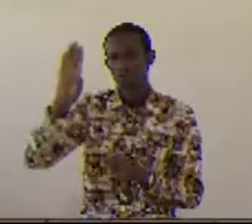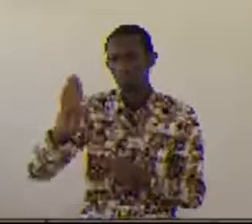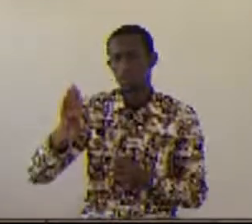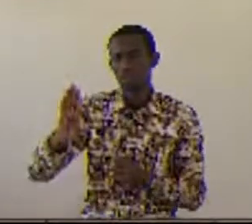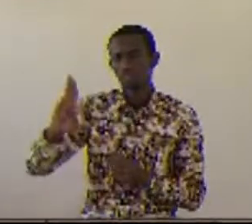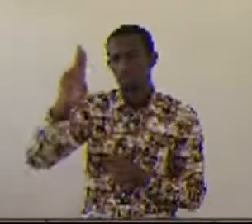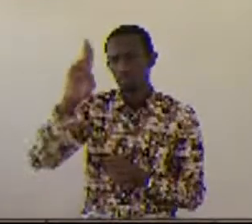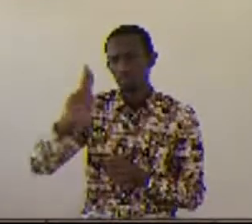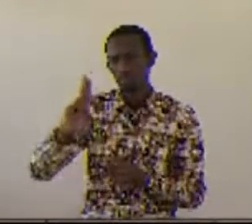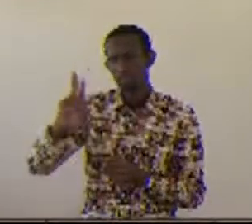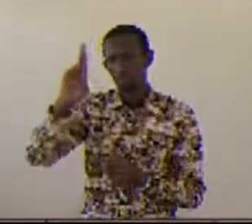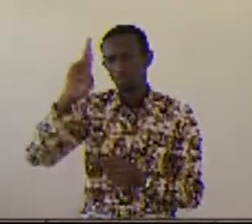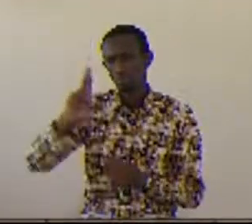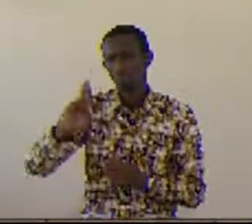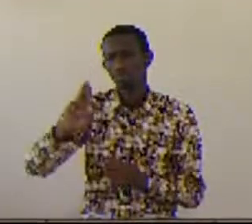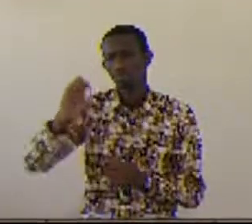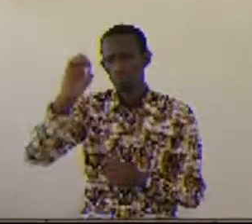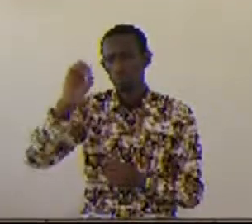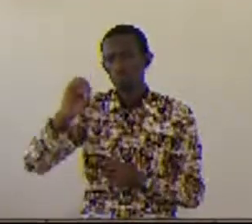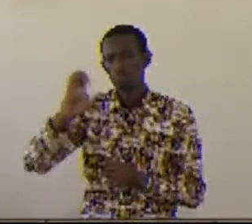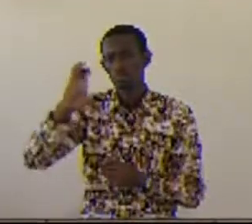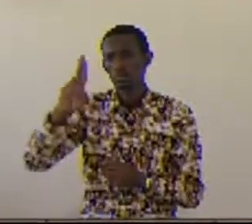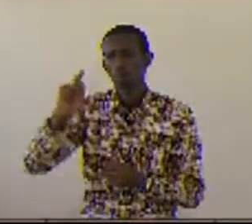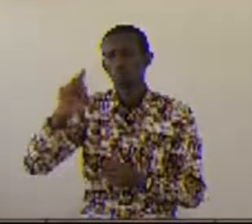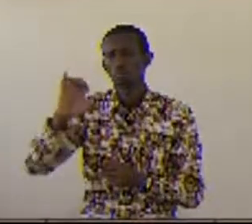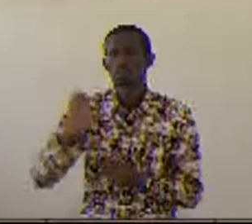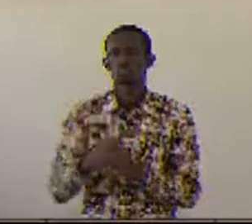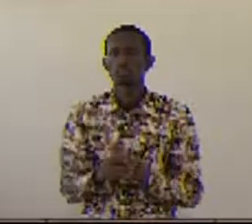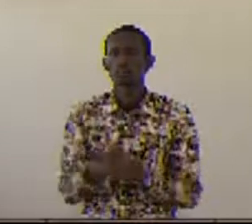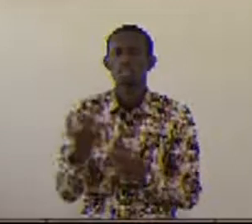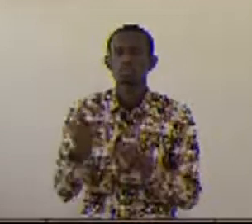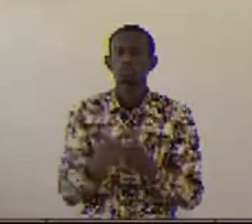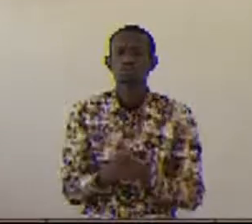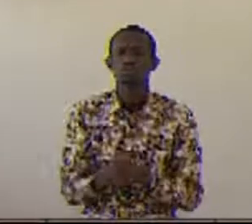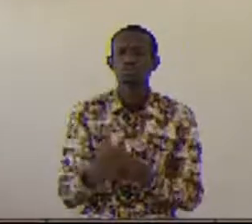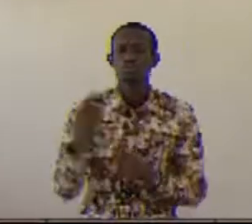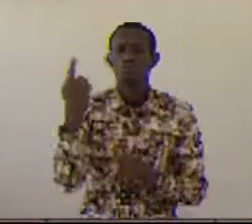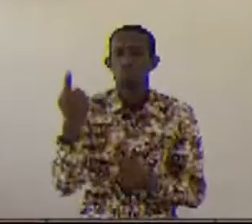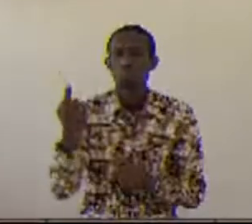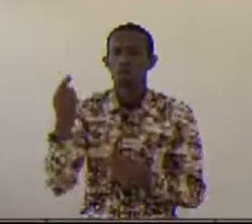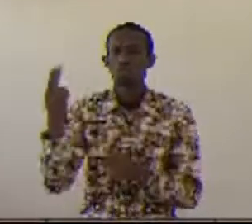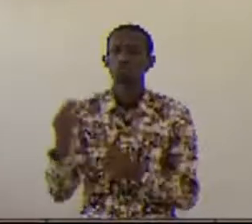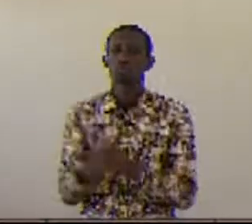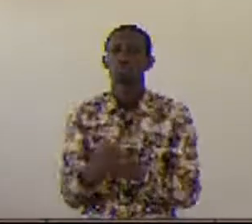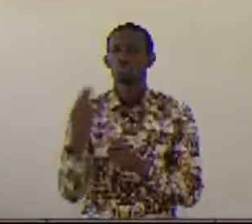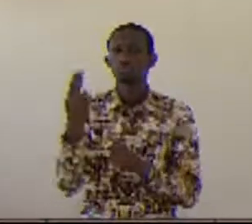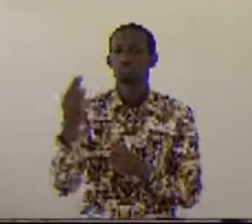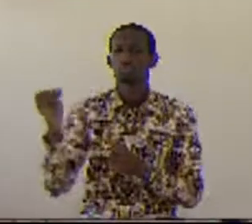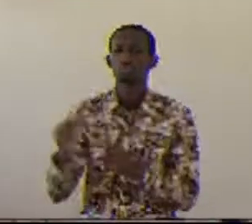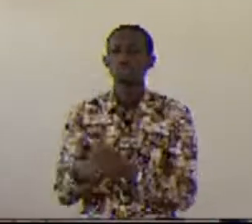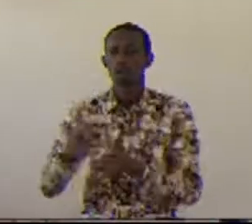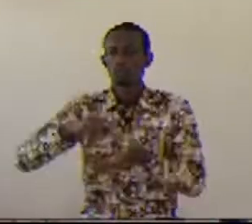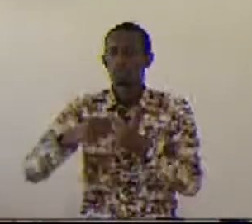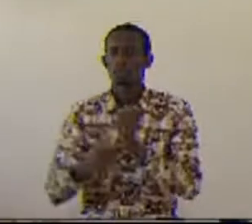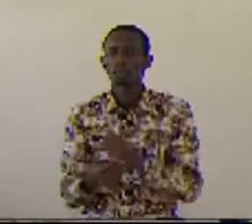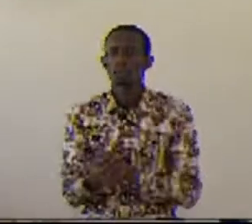electron, 2 electrons, and 3 electrons. What does it mean to you? It means that aluminium with more